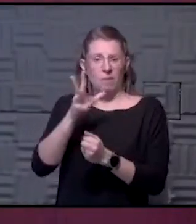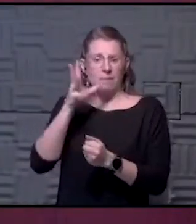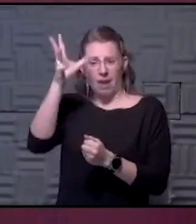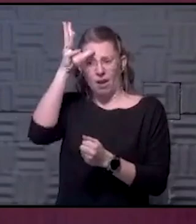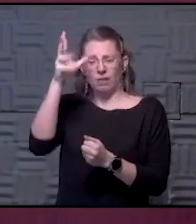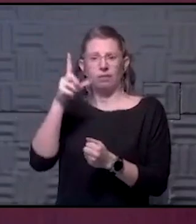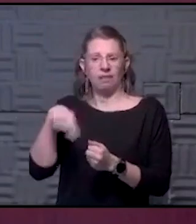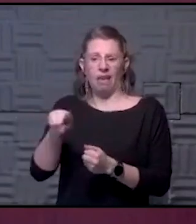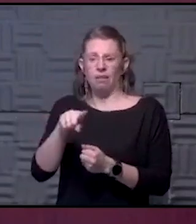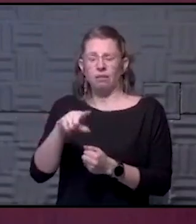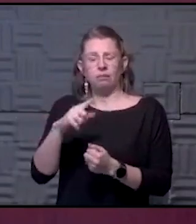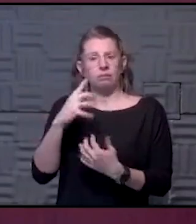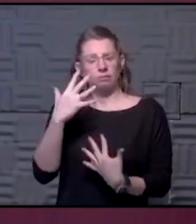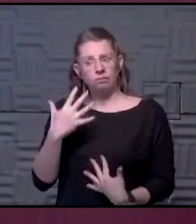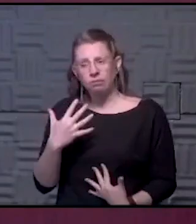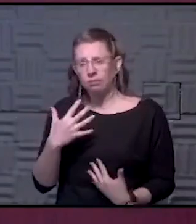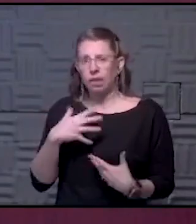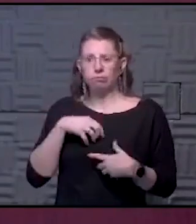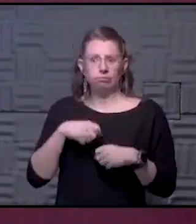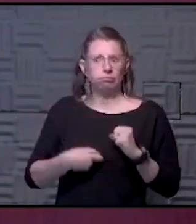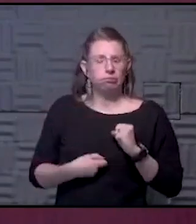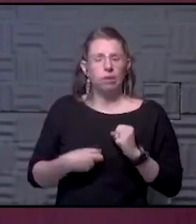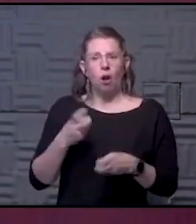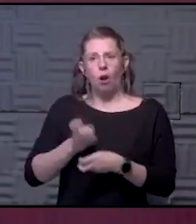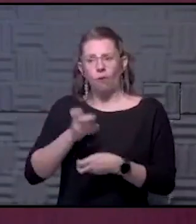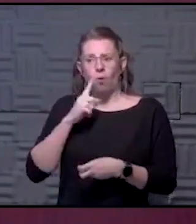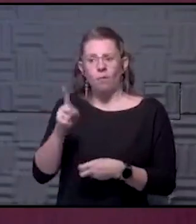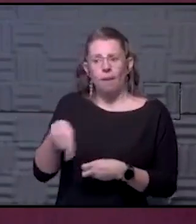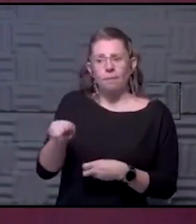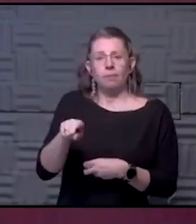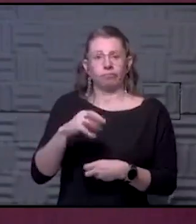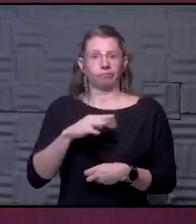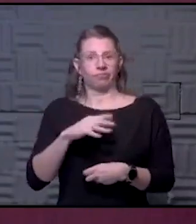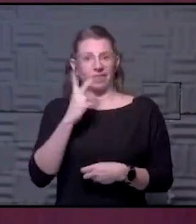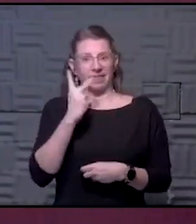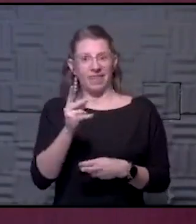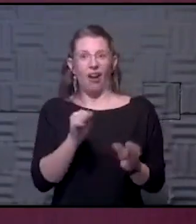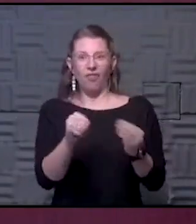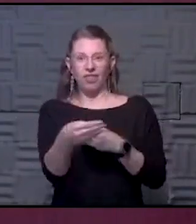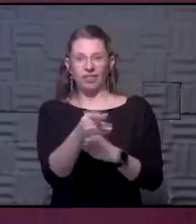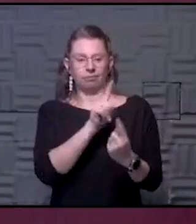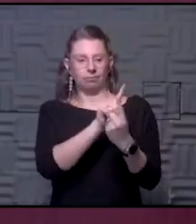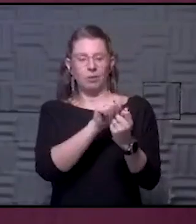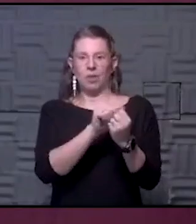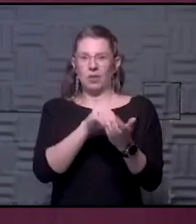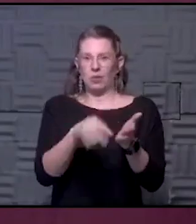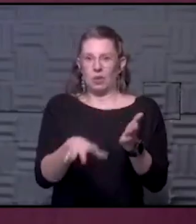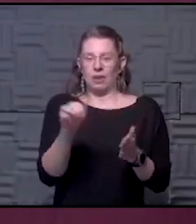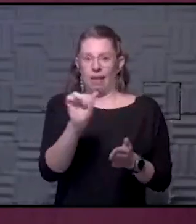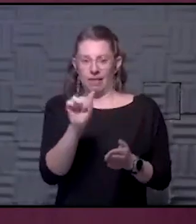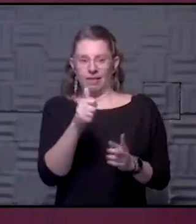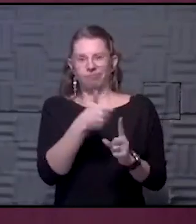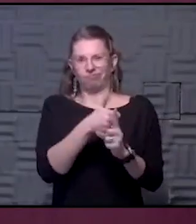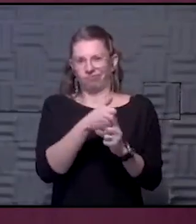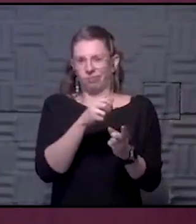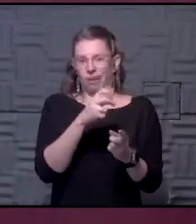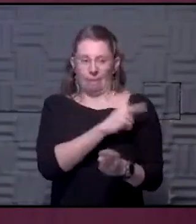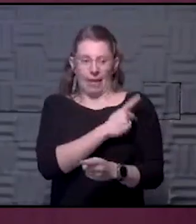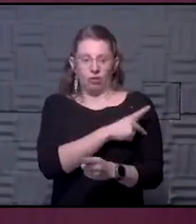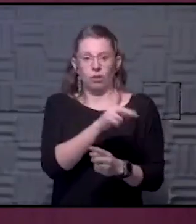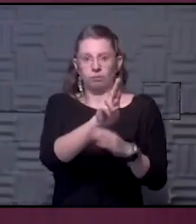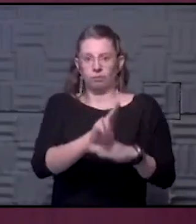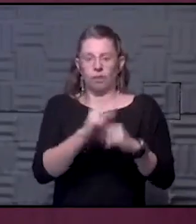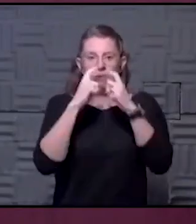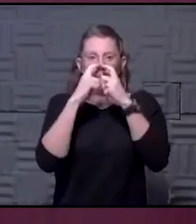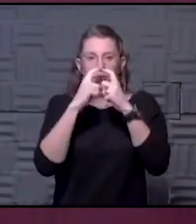It's been devastating to them. And I tell you, these kids, it's kind of neat to see in the office too when I see student athletes as patients. They're wearing their masks